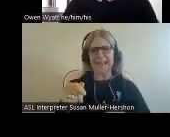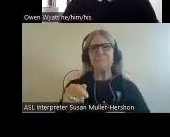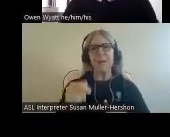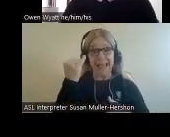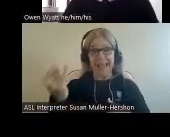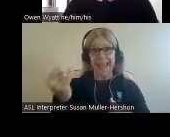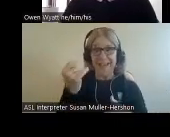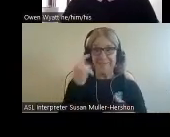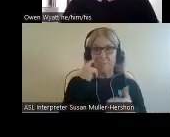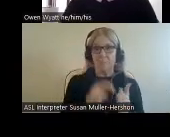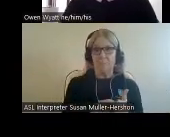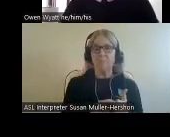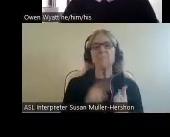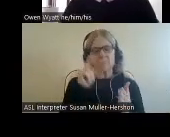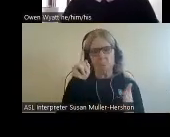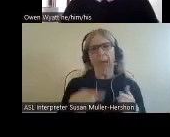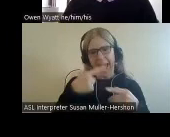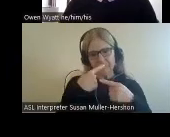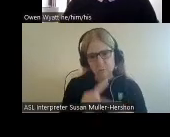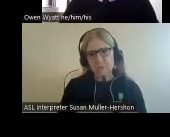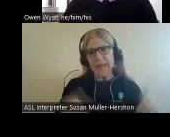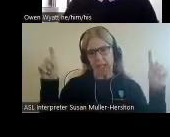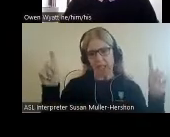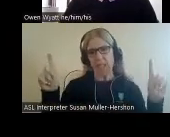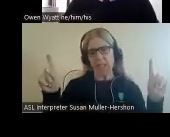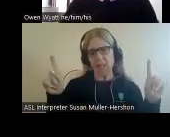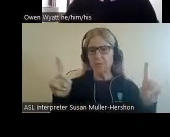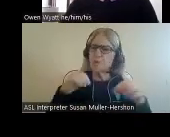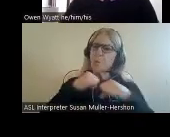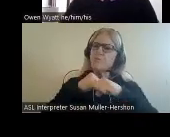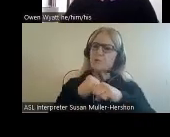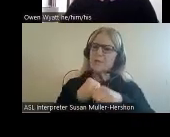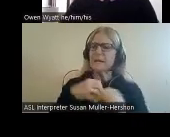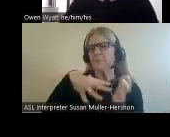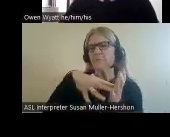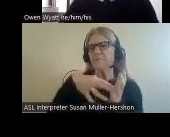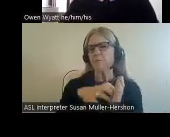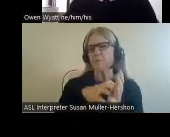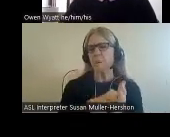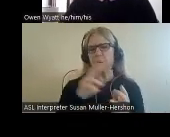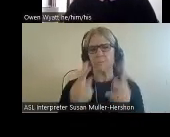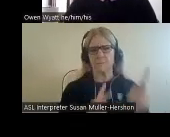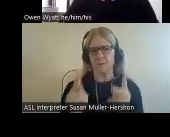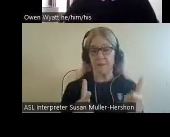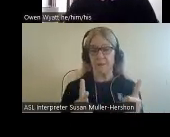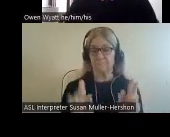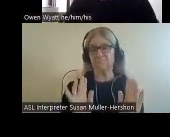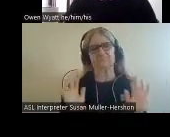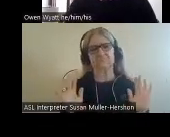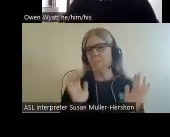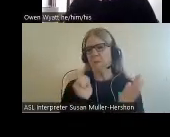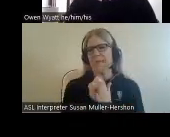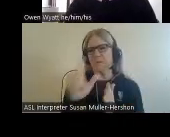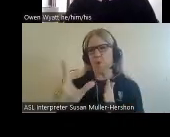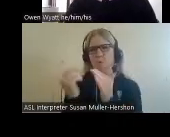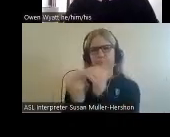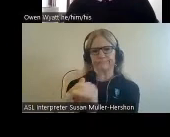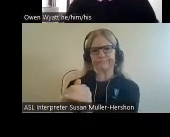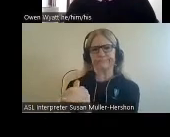confidentiality in order to protect the vulnerable. But outside of those scenarios, it's completely